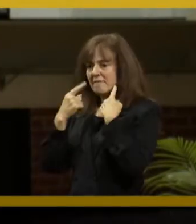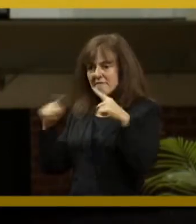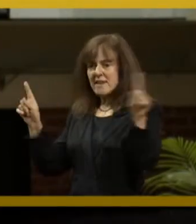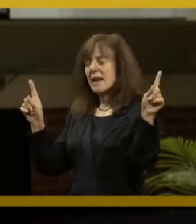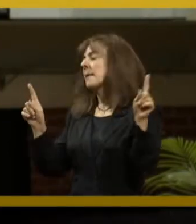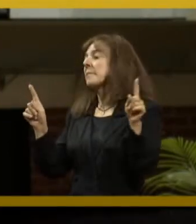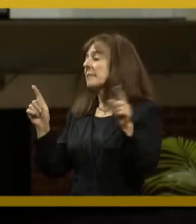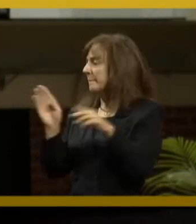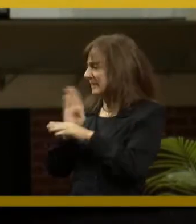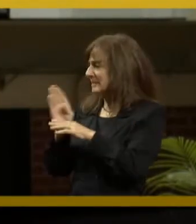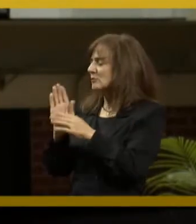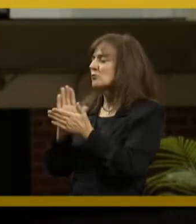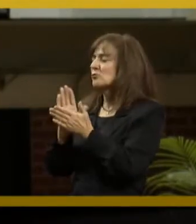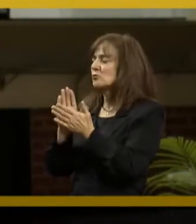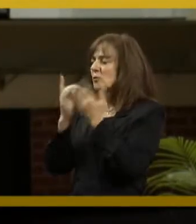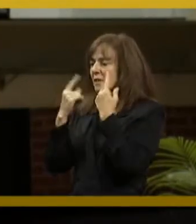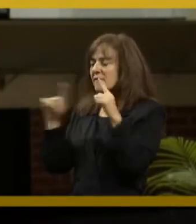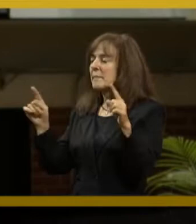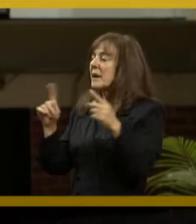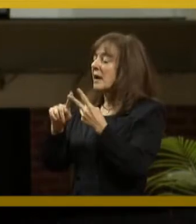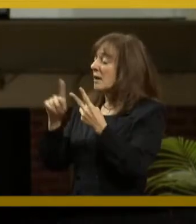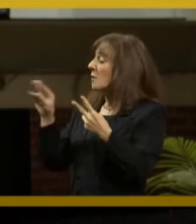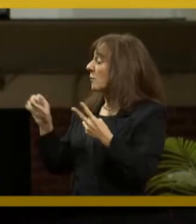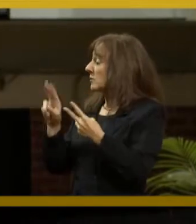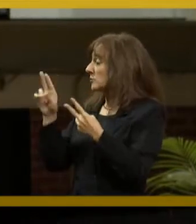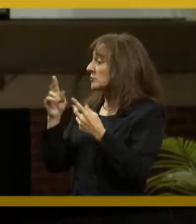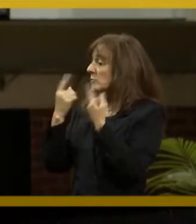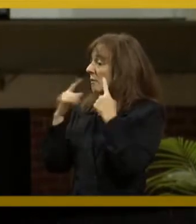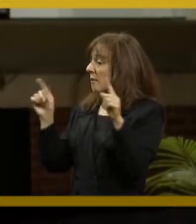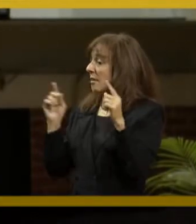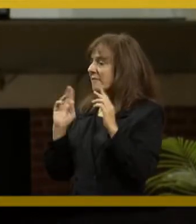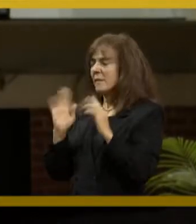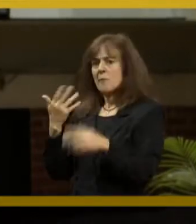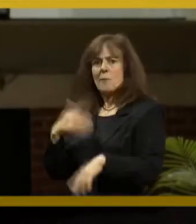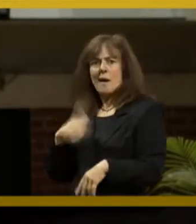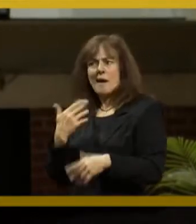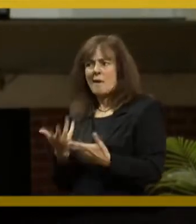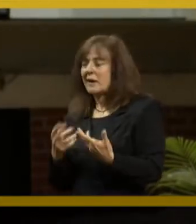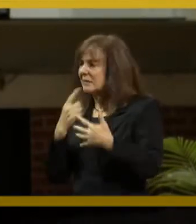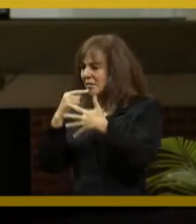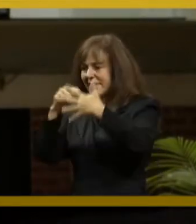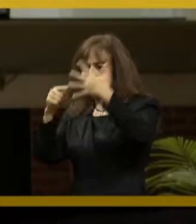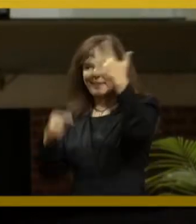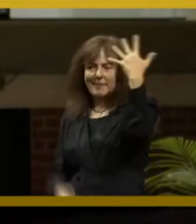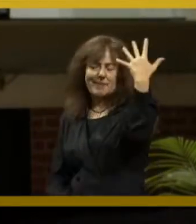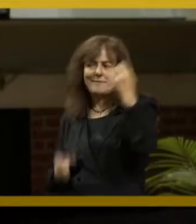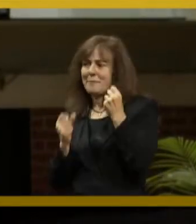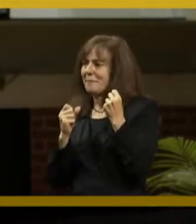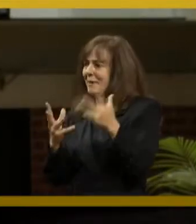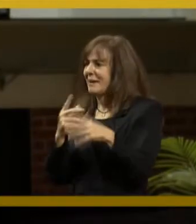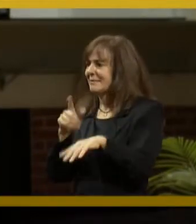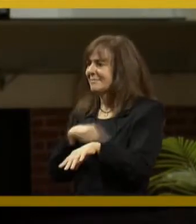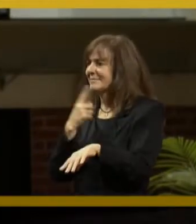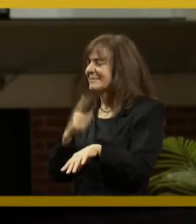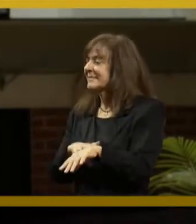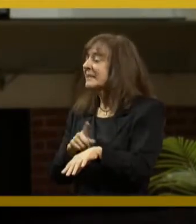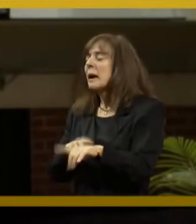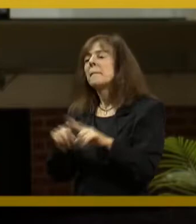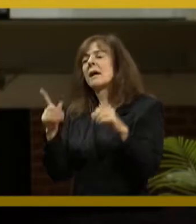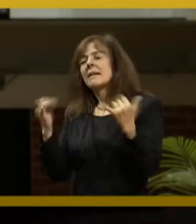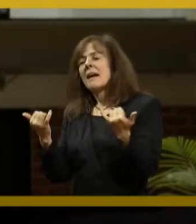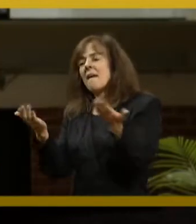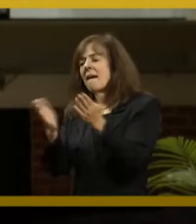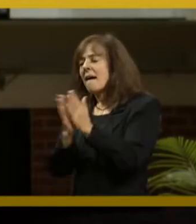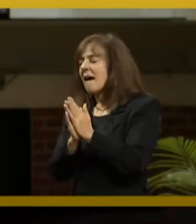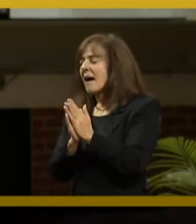Spear Business School Hall of Fame, and the OSU Hall of Fame. Need I say more? Again, I could continue on for some time, but I now